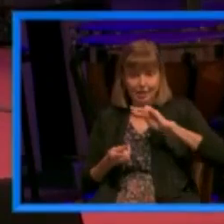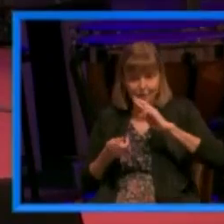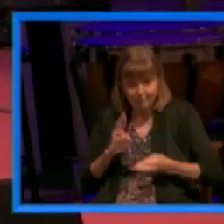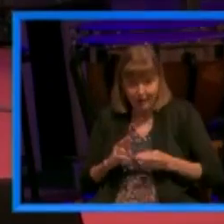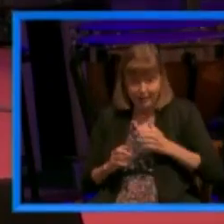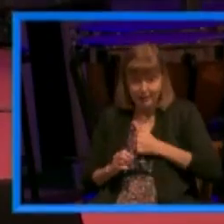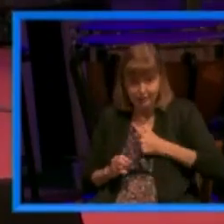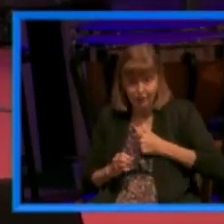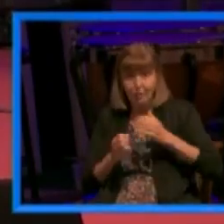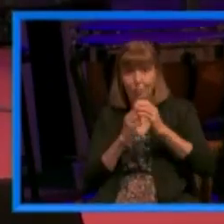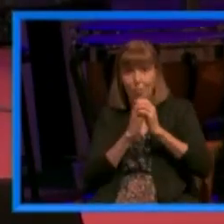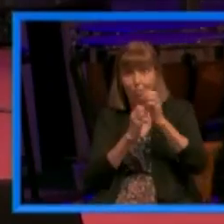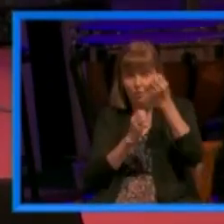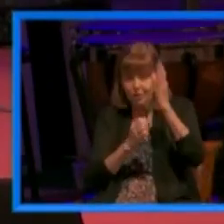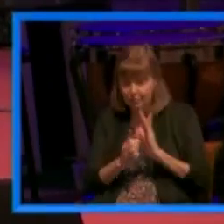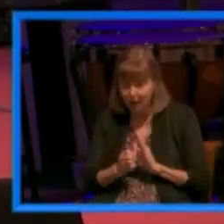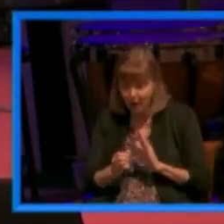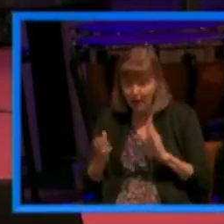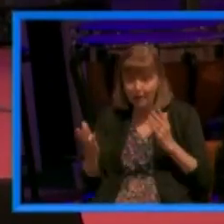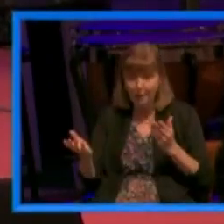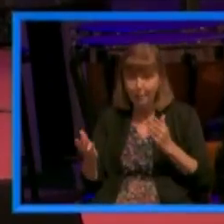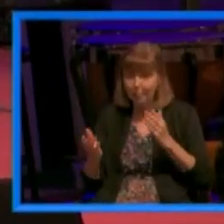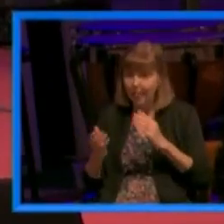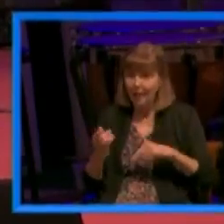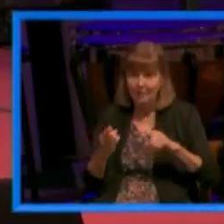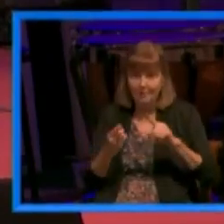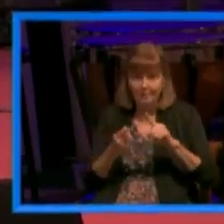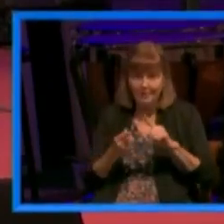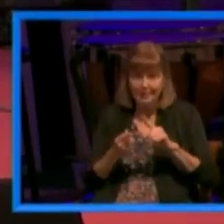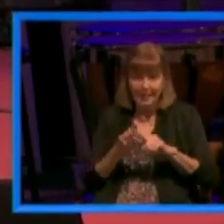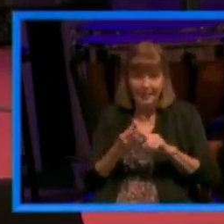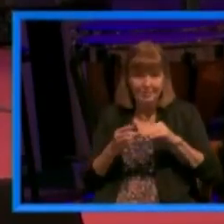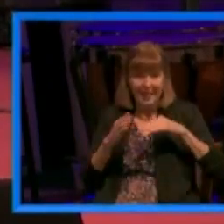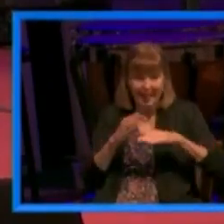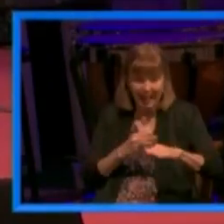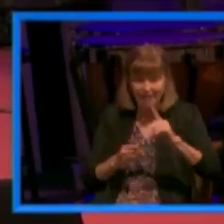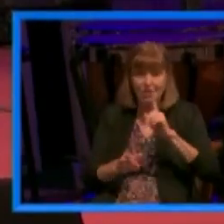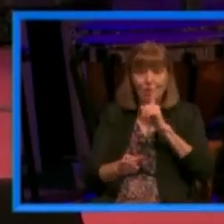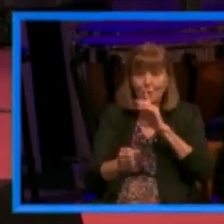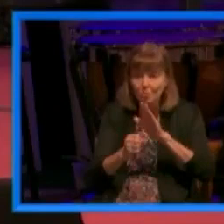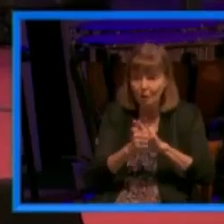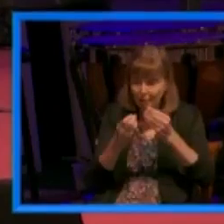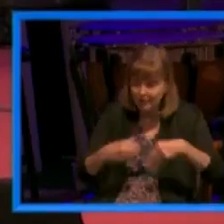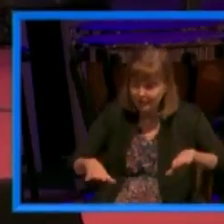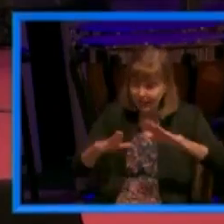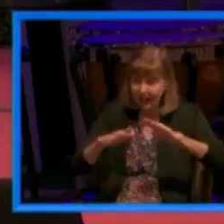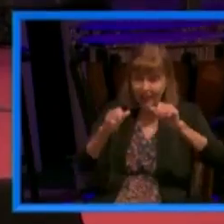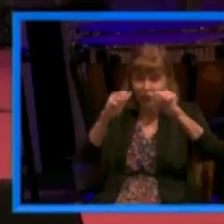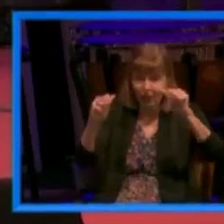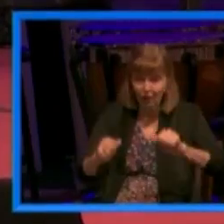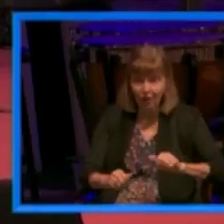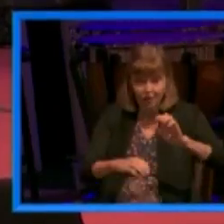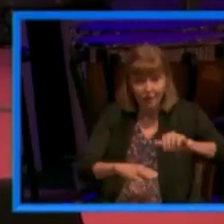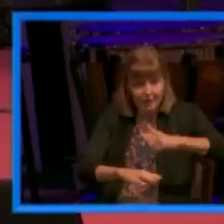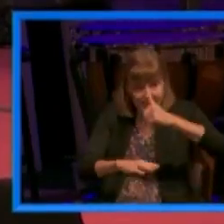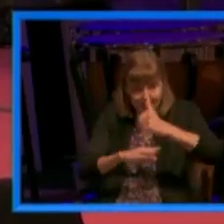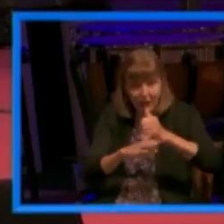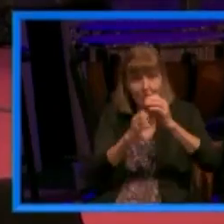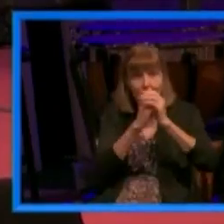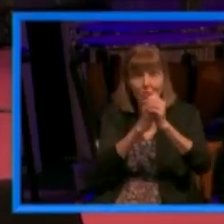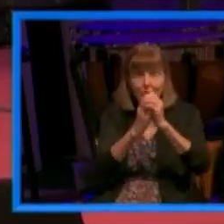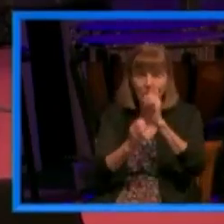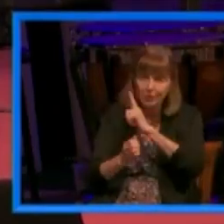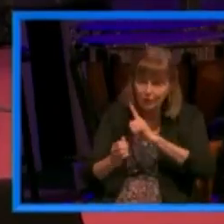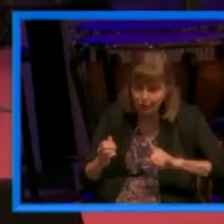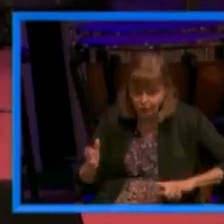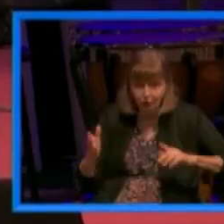but God did that. They come back into the promised land. They make an altar. They worship the Lord. They are sitting on it. And then you get to chapter 15,